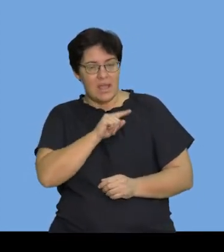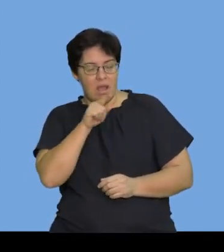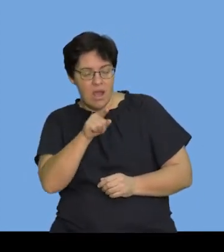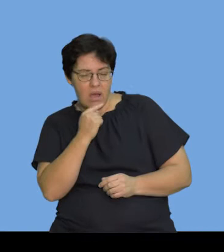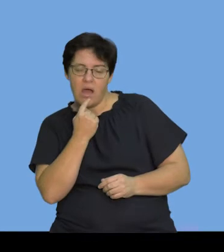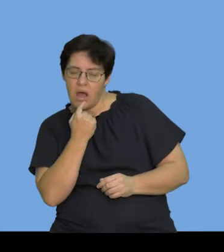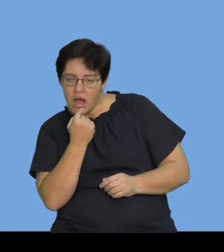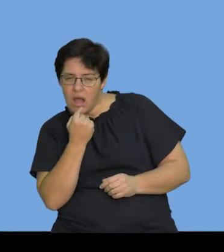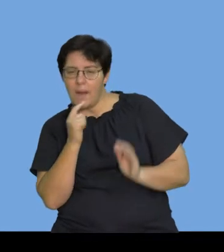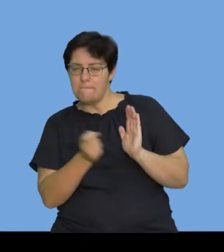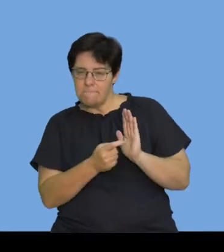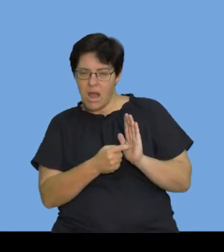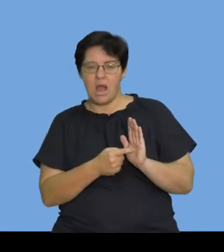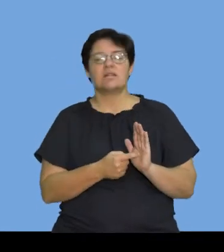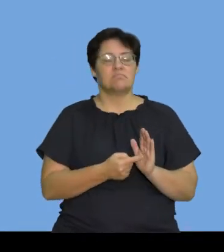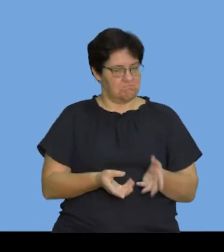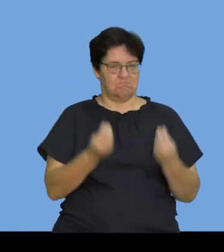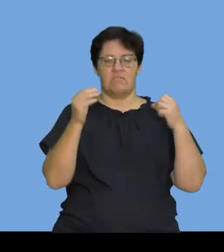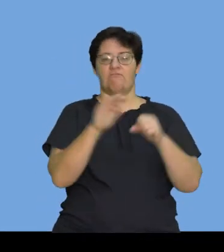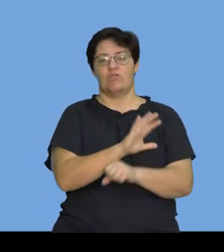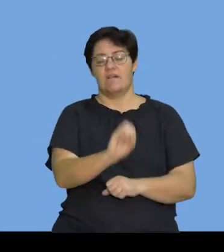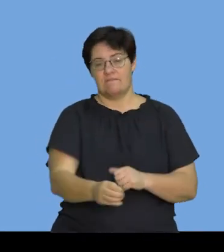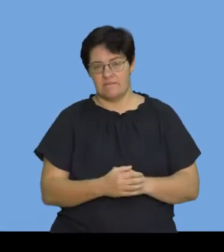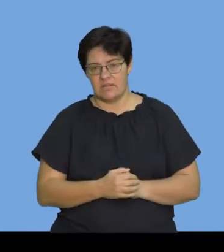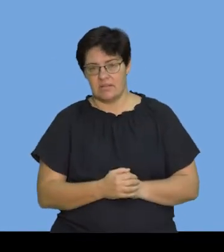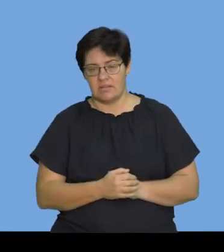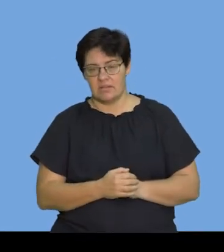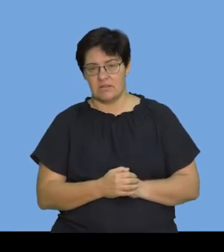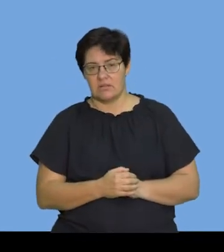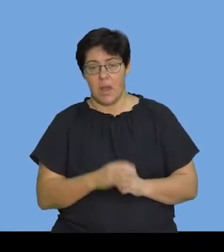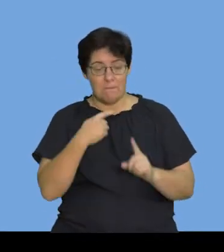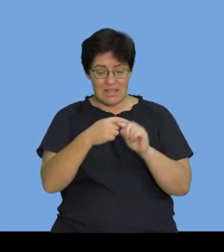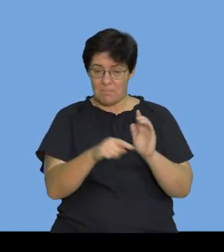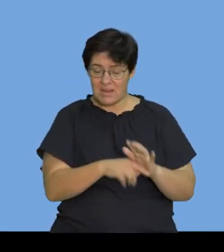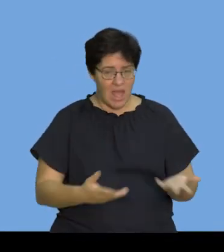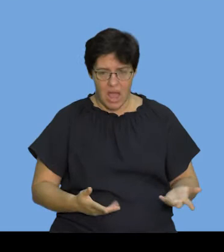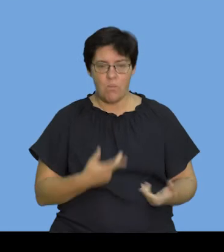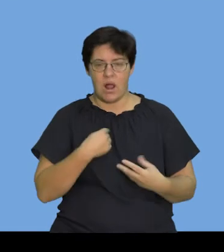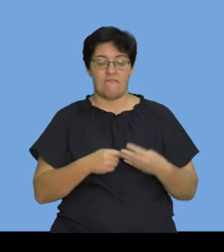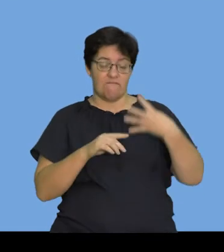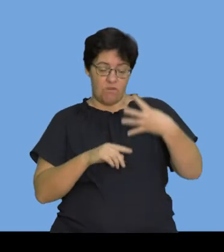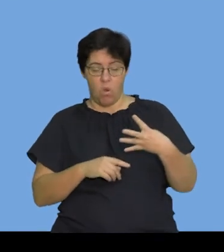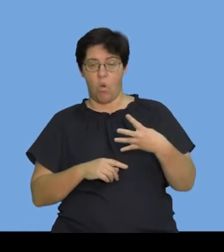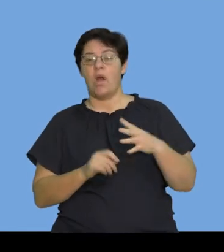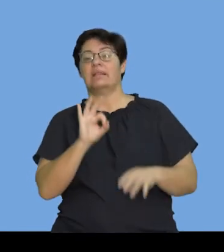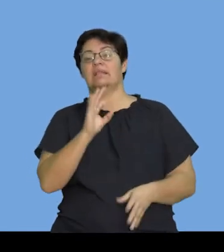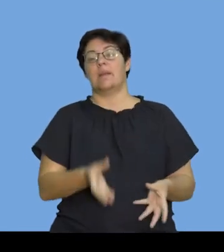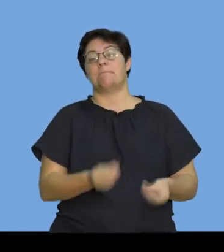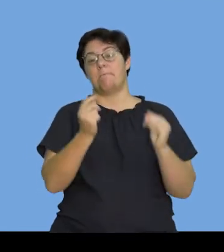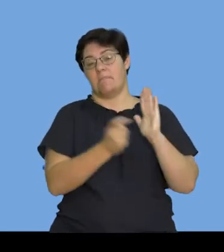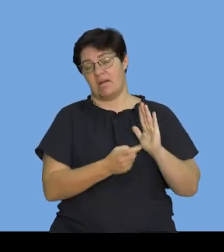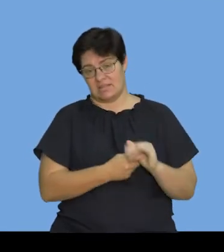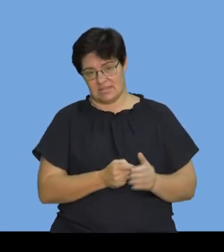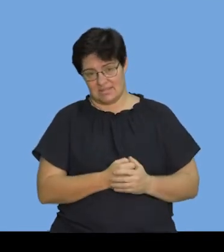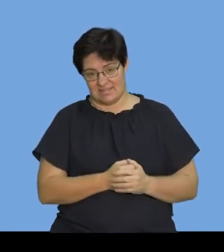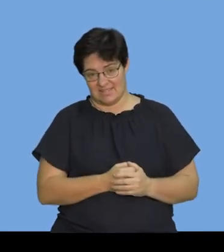full marks, right? If you don't have the plus or minus, then you will get your 3 out of 4 marks because for the last answer, it